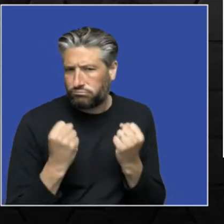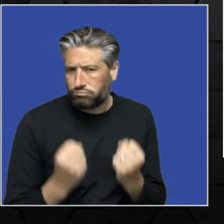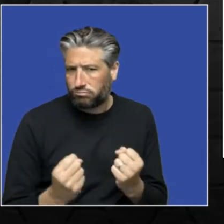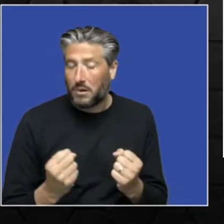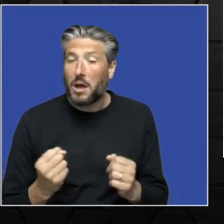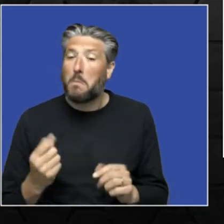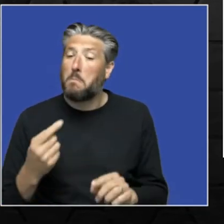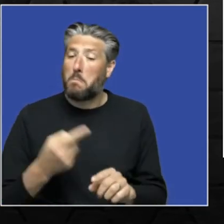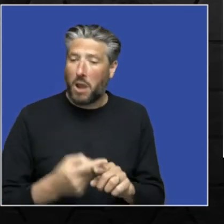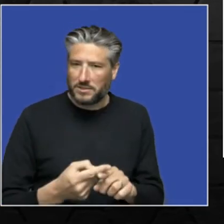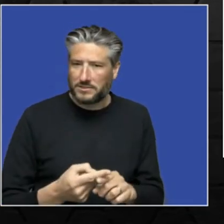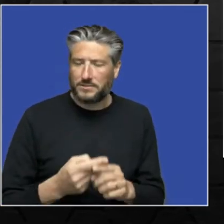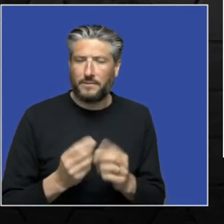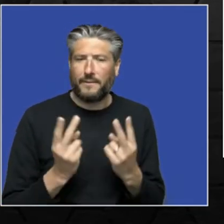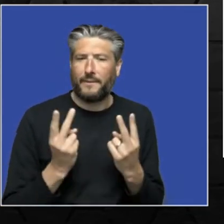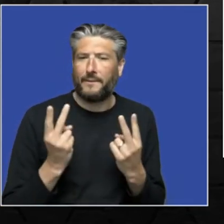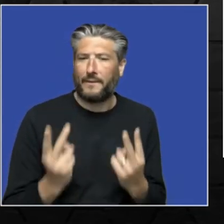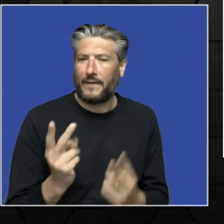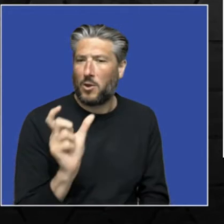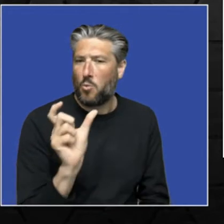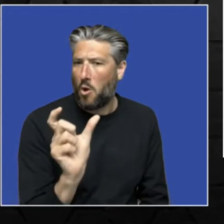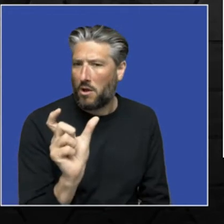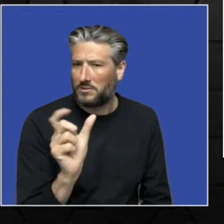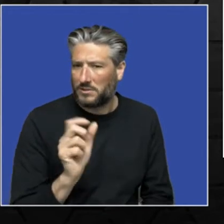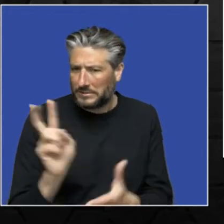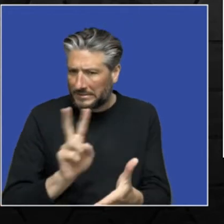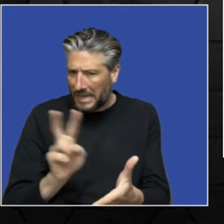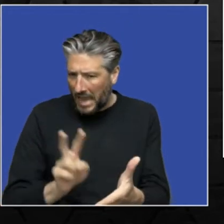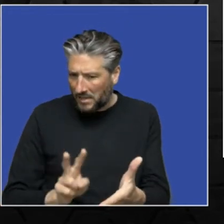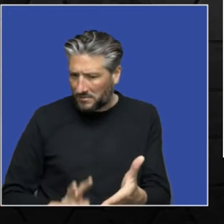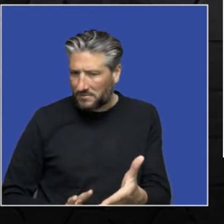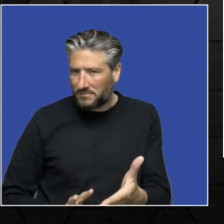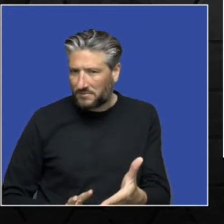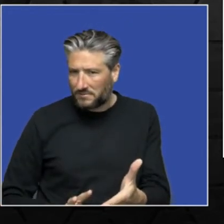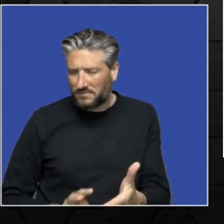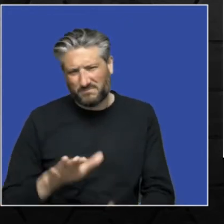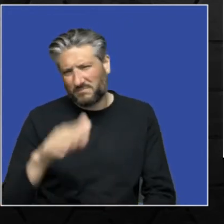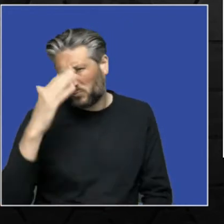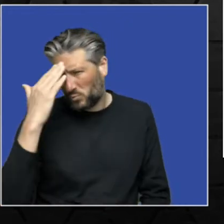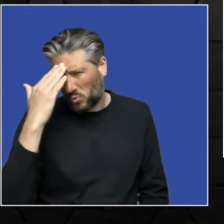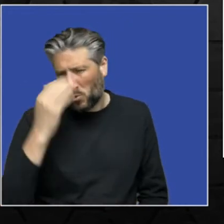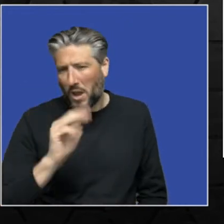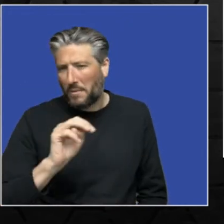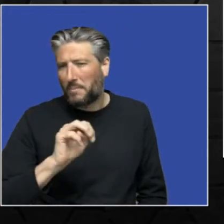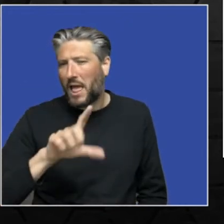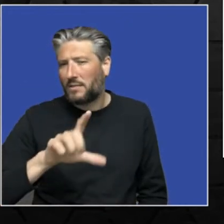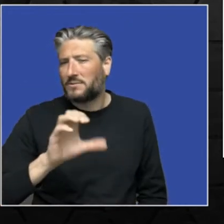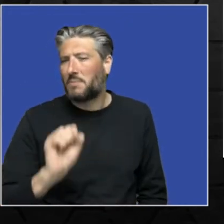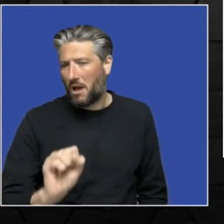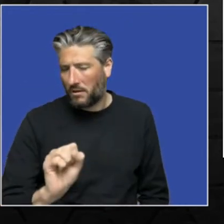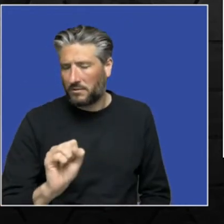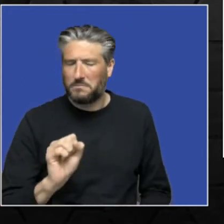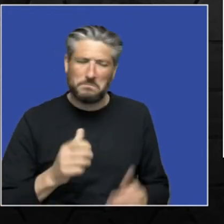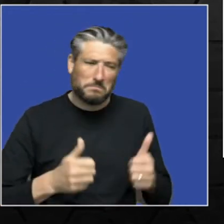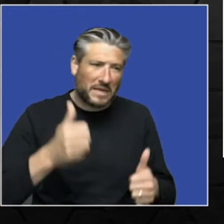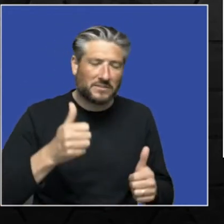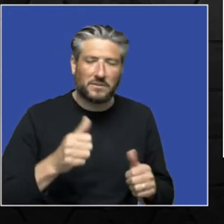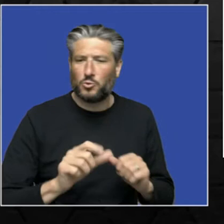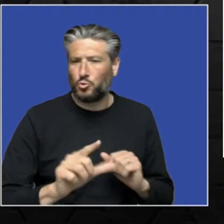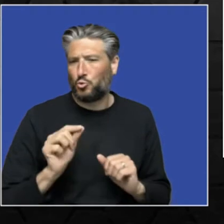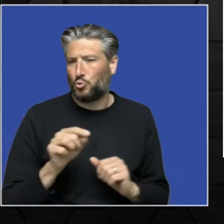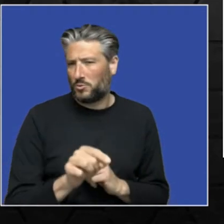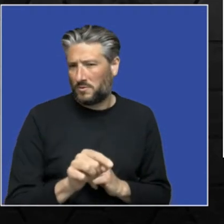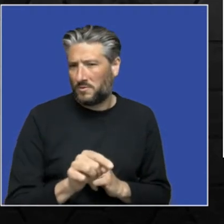are very heavily written in Scala, then probably MML Spark would be a better choice. And then again, if you want to leverage on